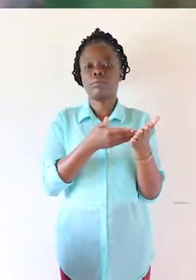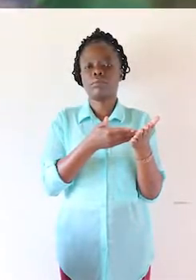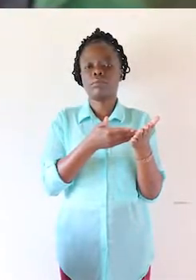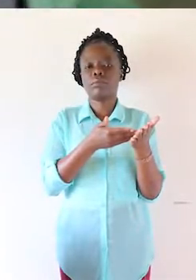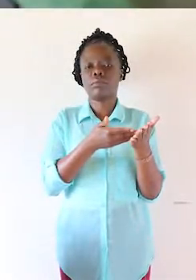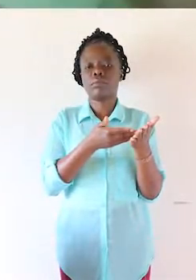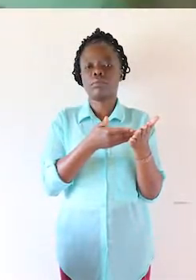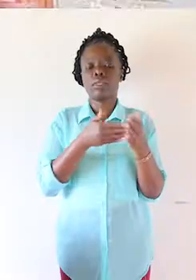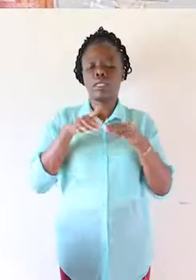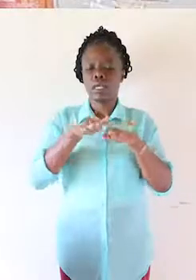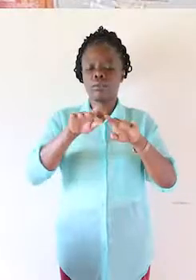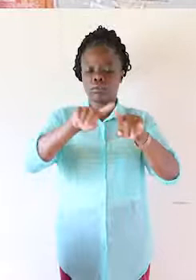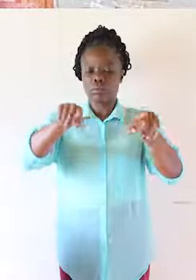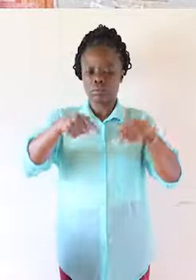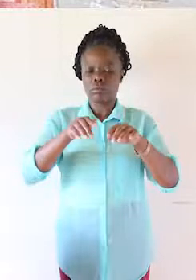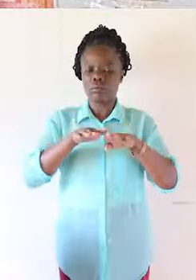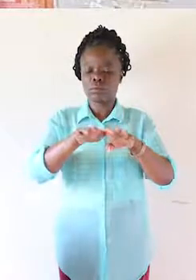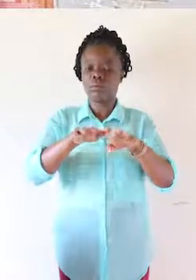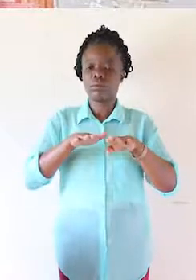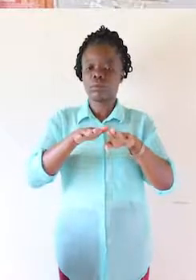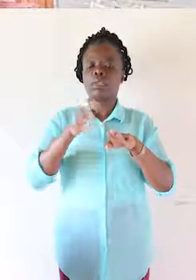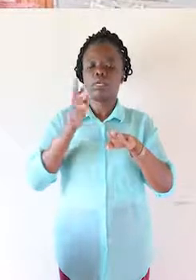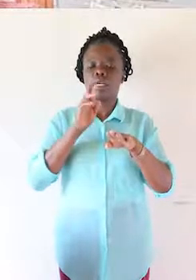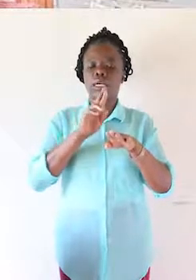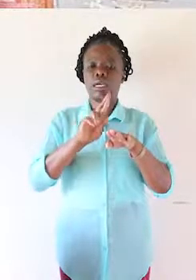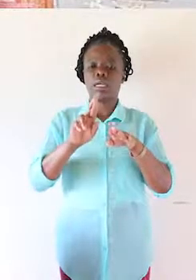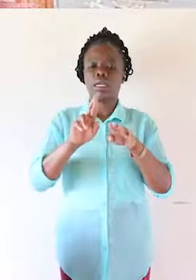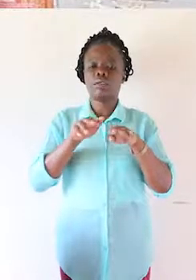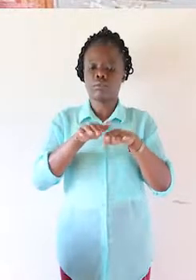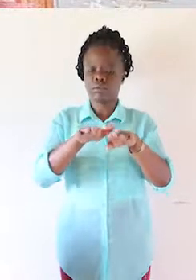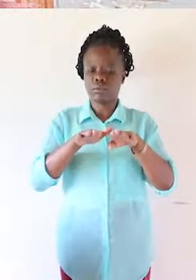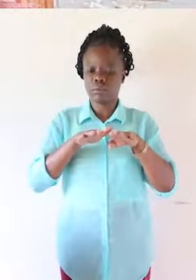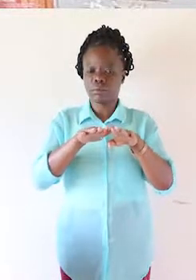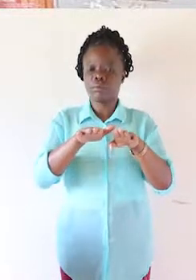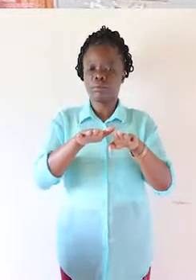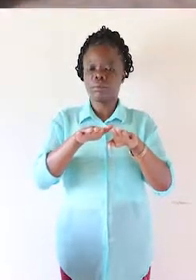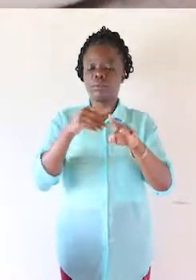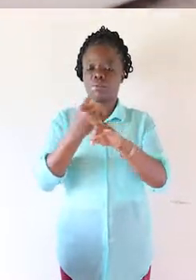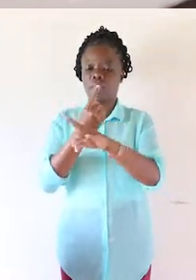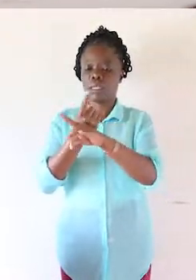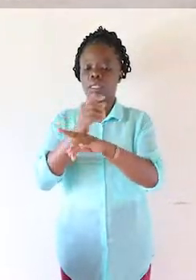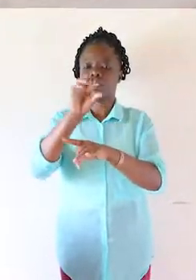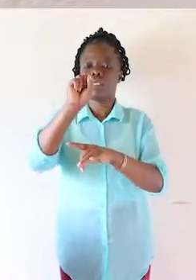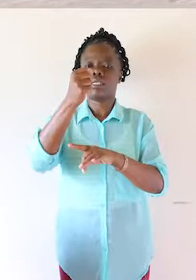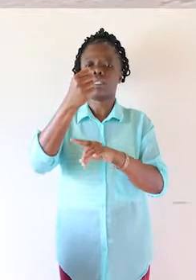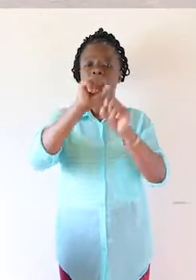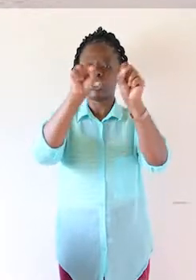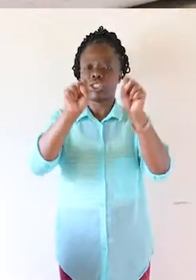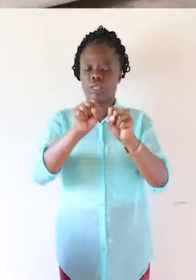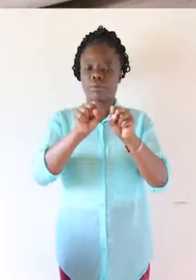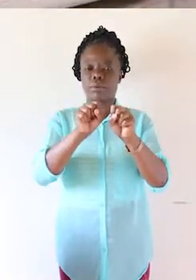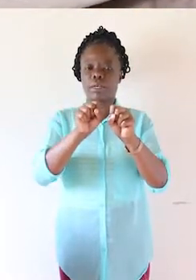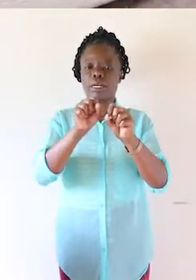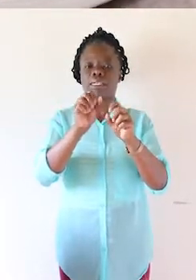This one. Good. The rolling board and pin are items used to roll dough into various shapes